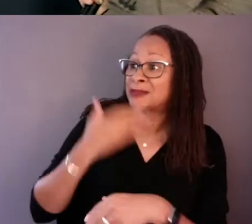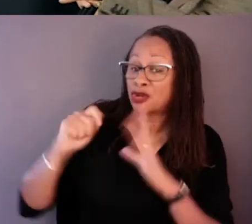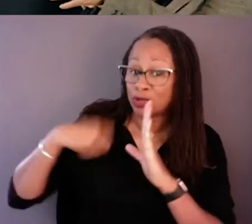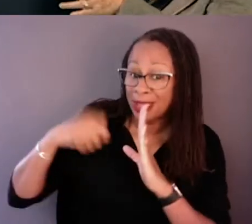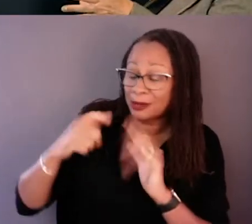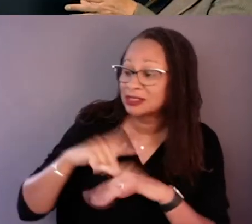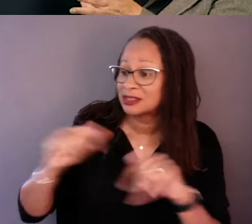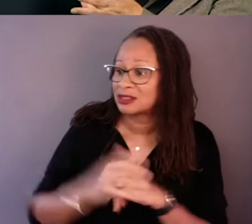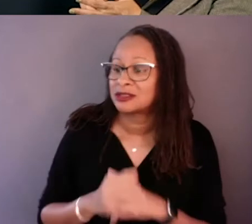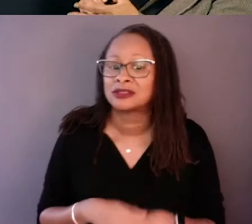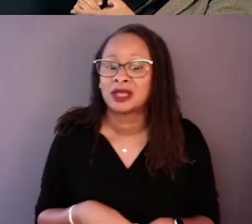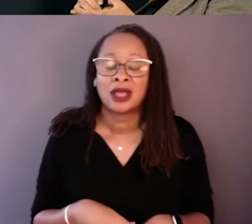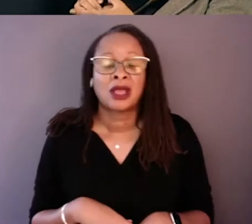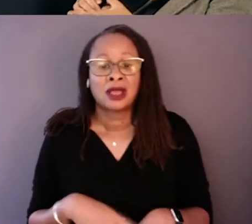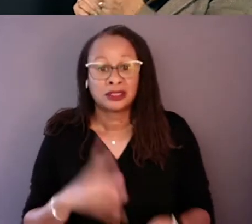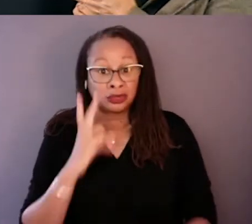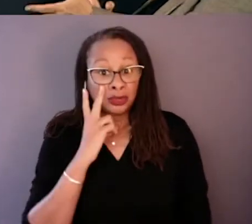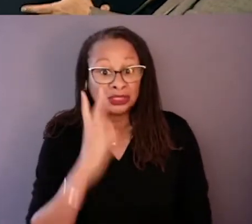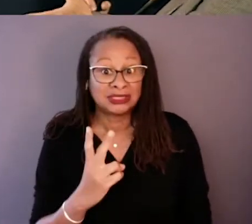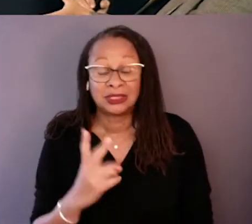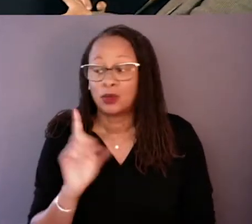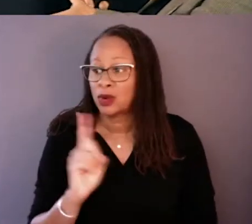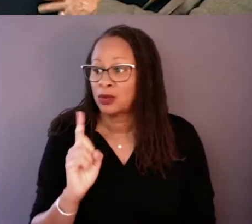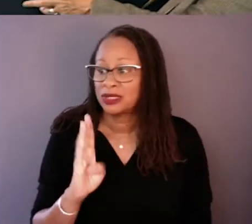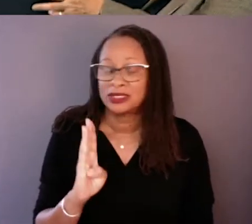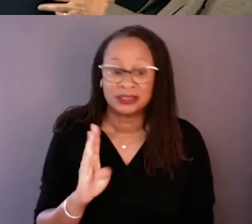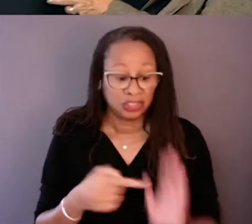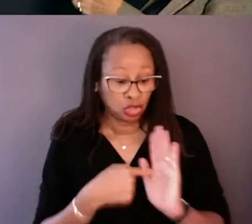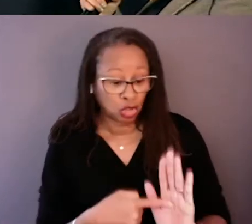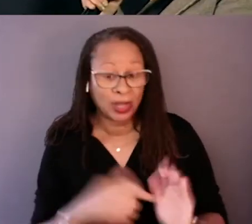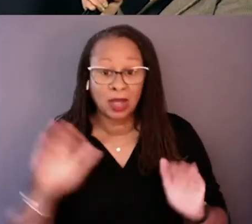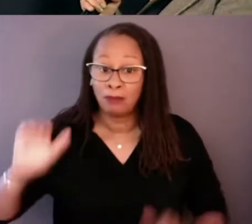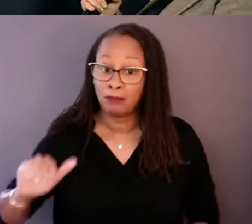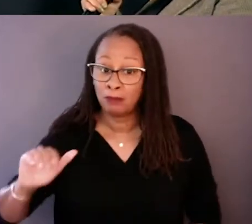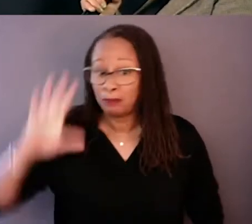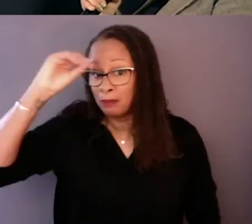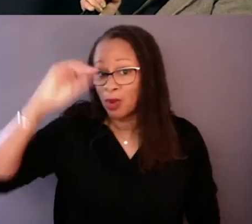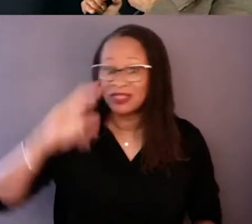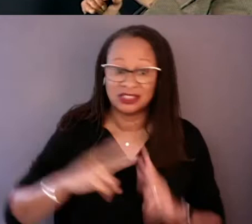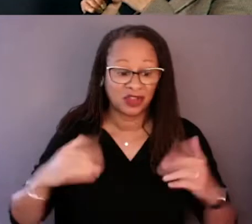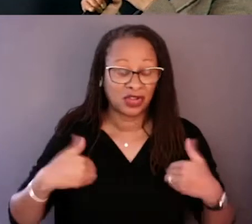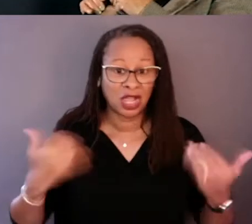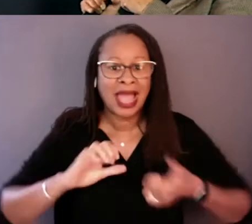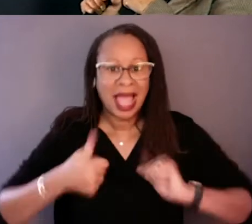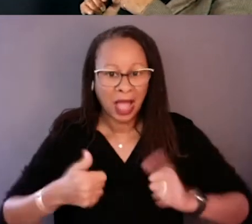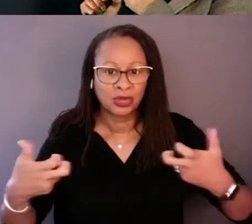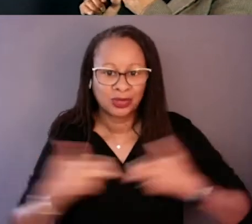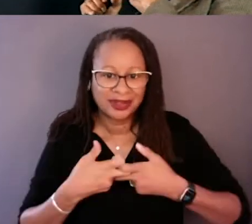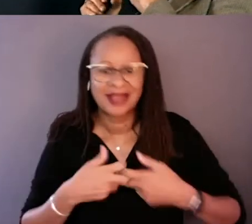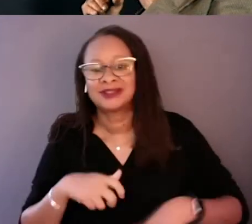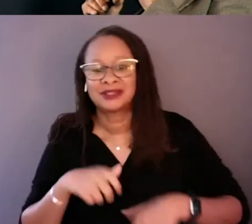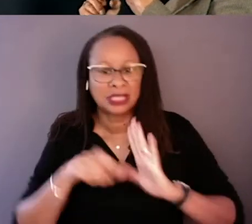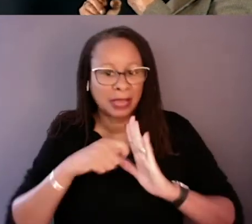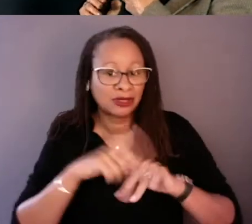Itate is showing a little boy who's really young. Like, this is how you do it. This is, you know, I thought that was amazing. When you talk about ownership, I think that's